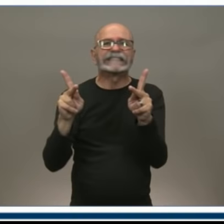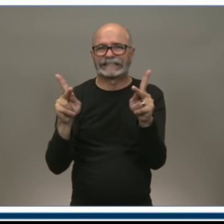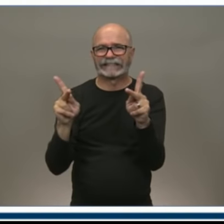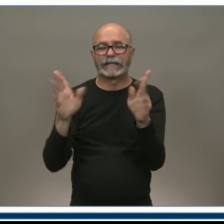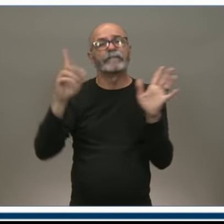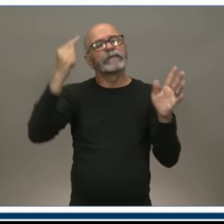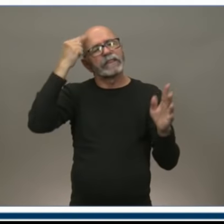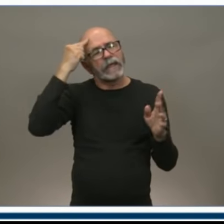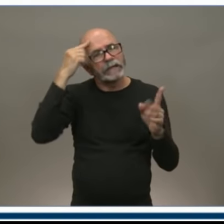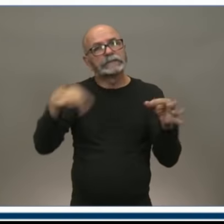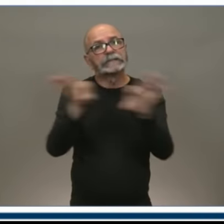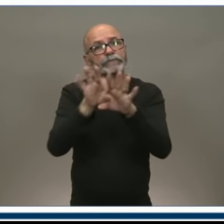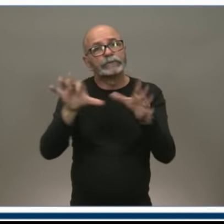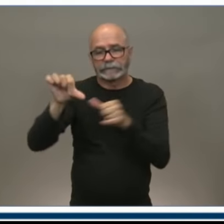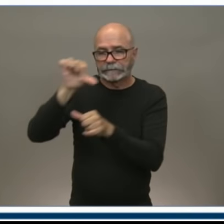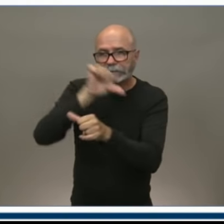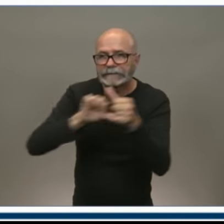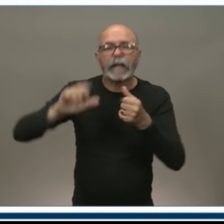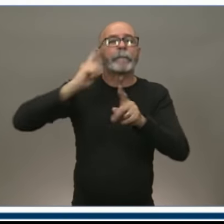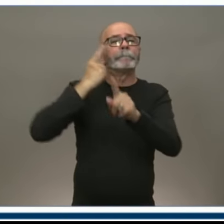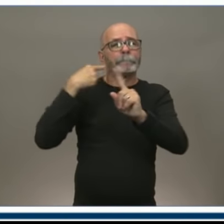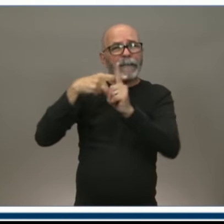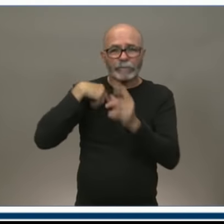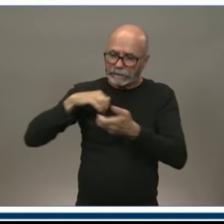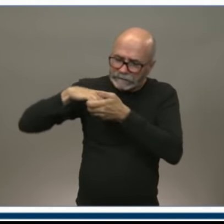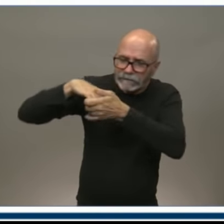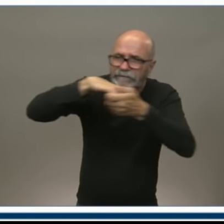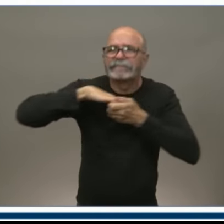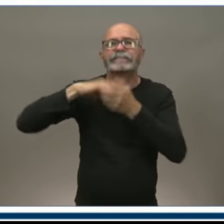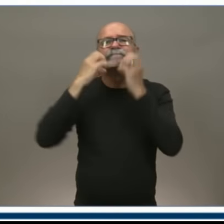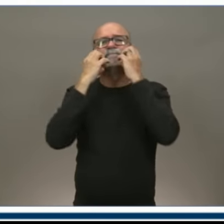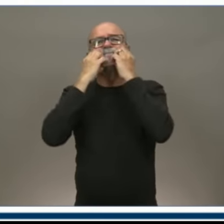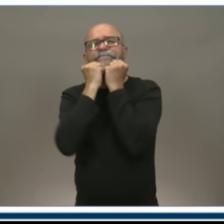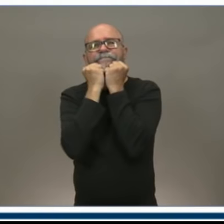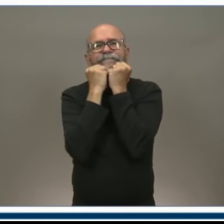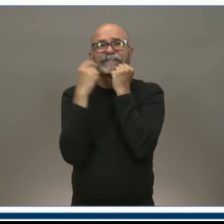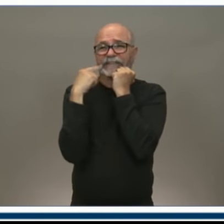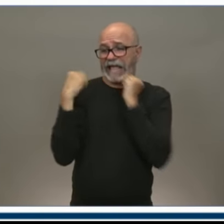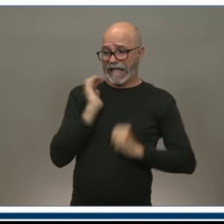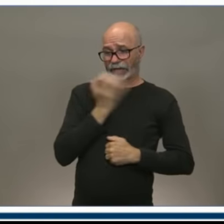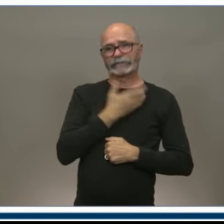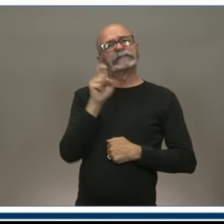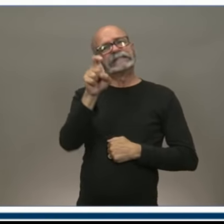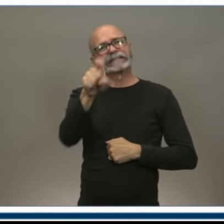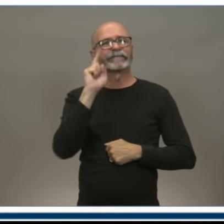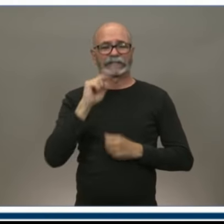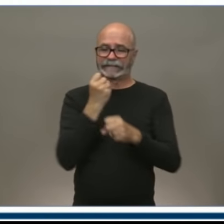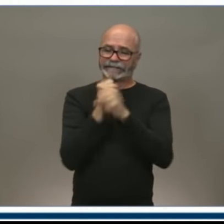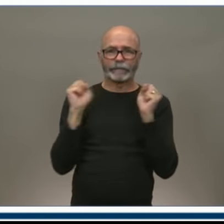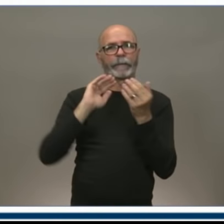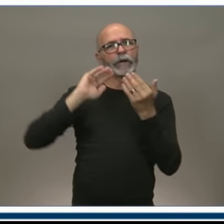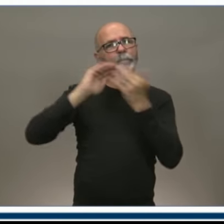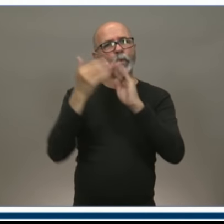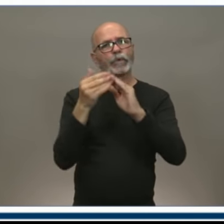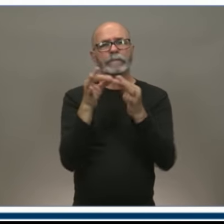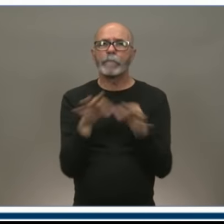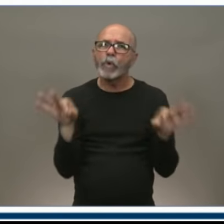we're collectively going to do the things that's necessary to keep our community safe. There's a lot of discussion